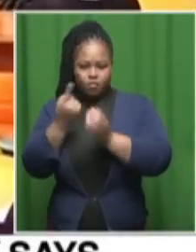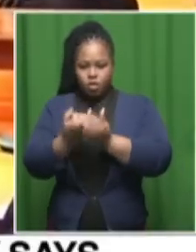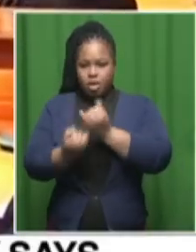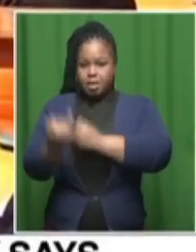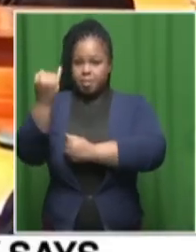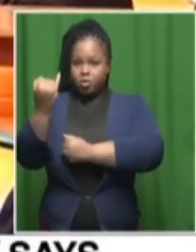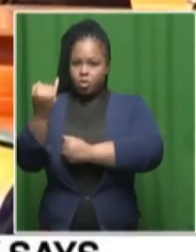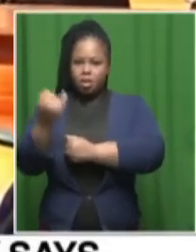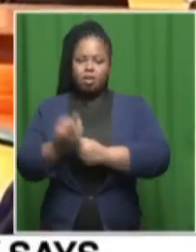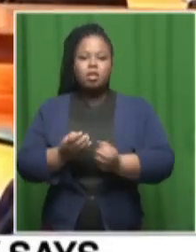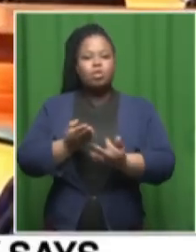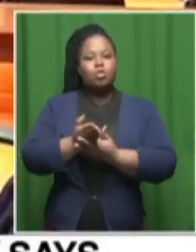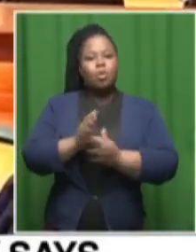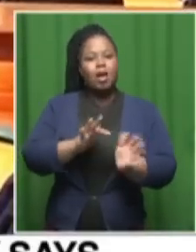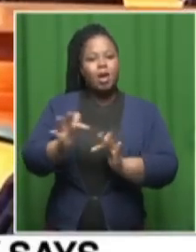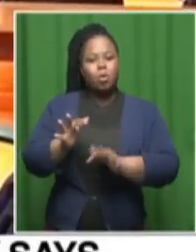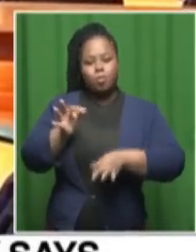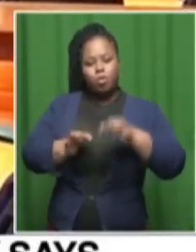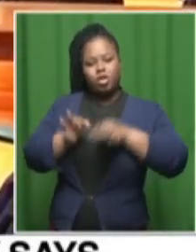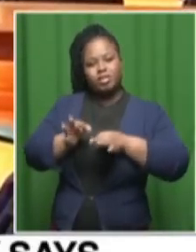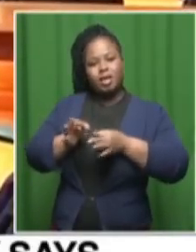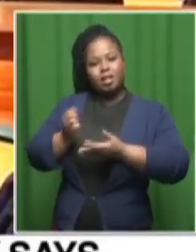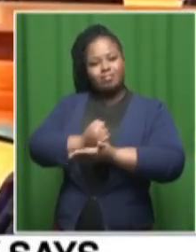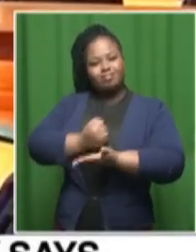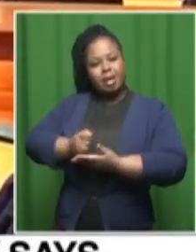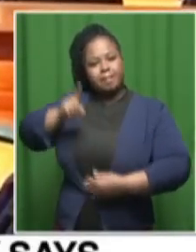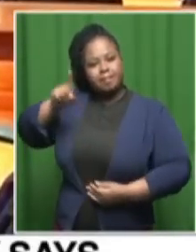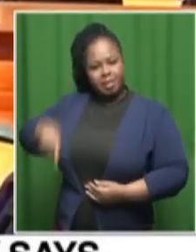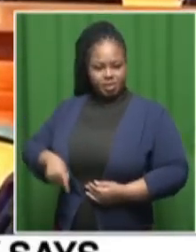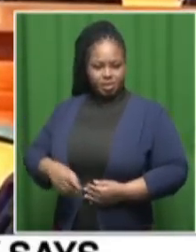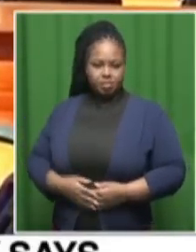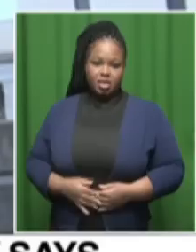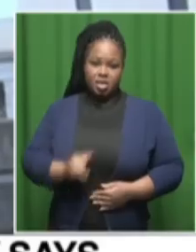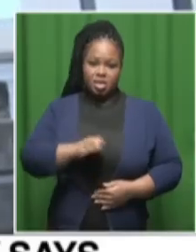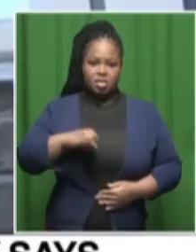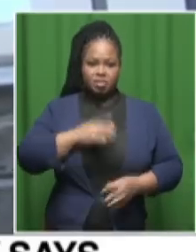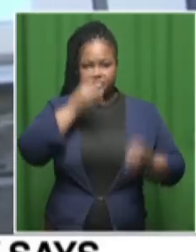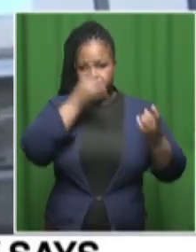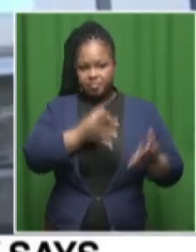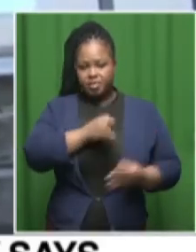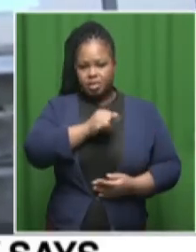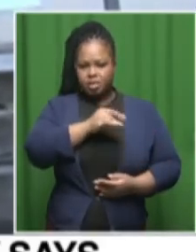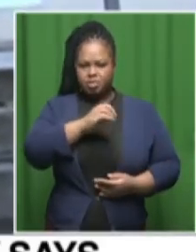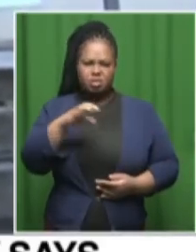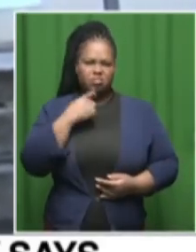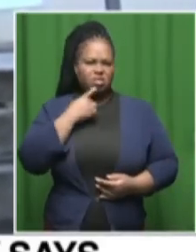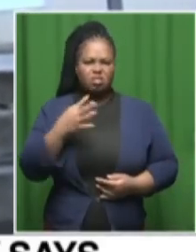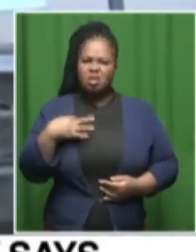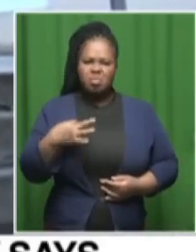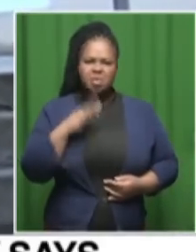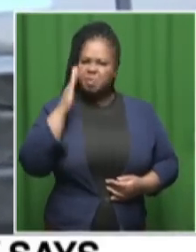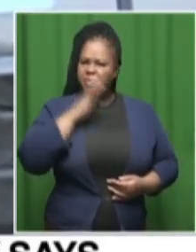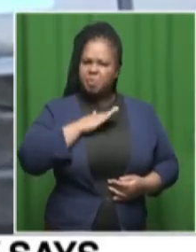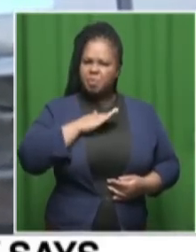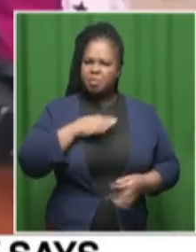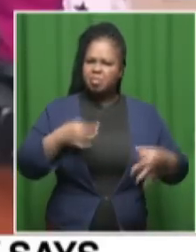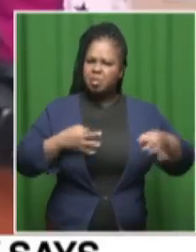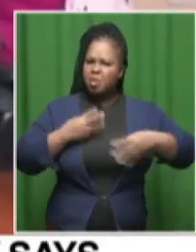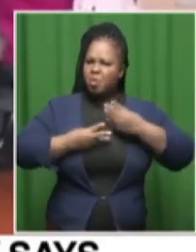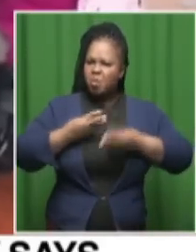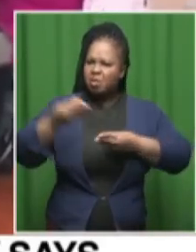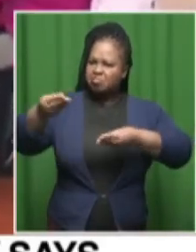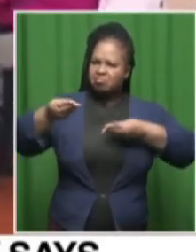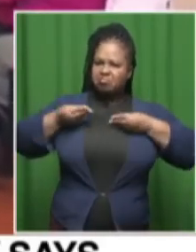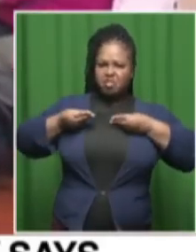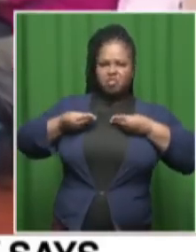elections is through a registered political party. The IEC told the SABC that there has been no application or paperwork received